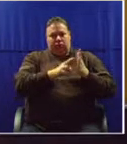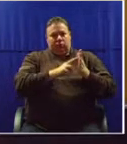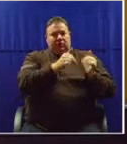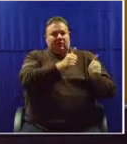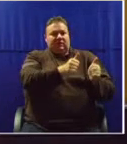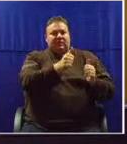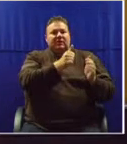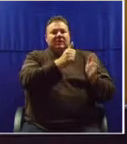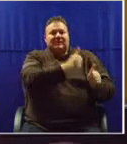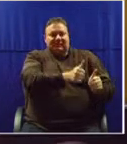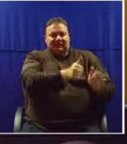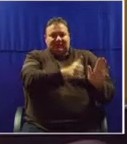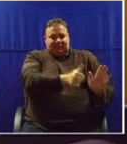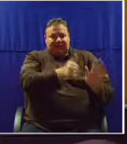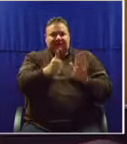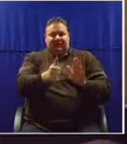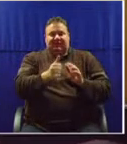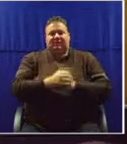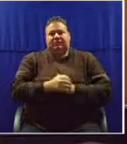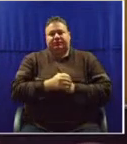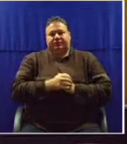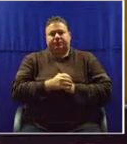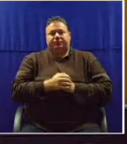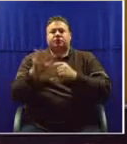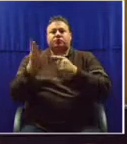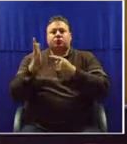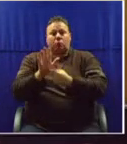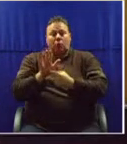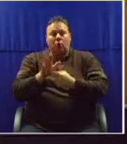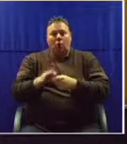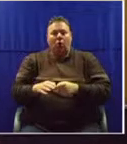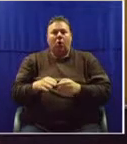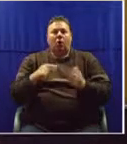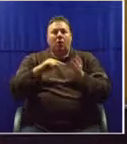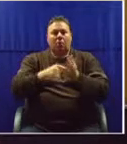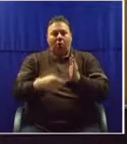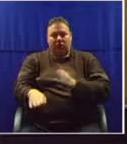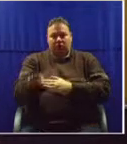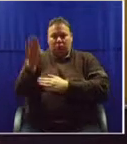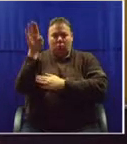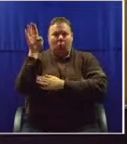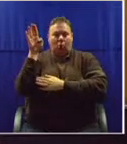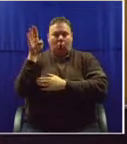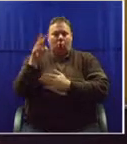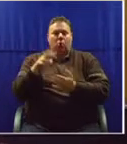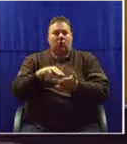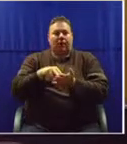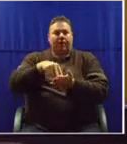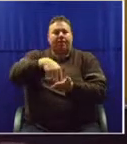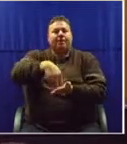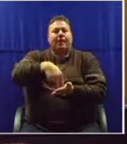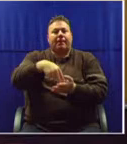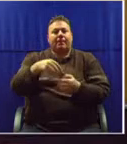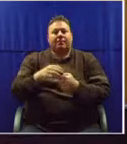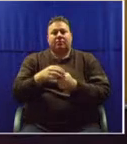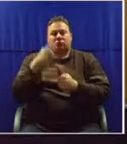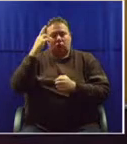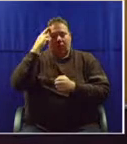he or she is rising on a point of order. That's the first thing I would like to remind everybody